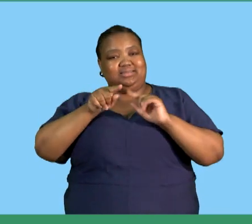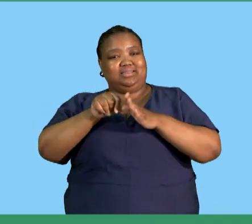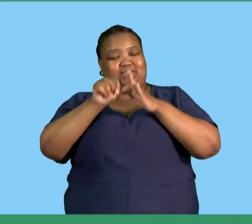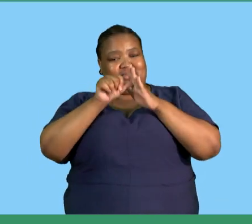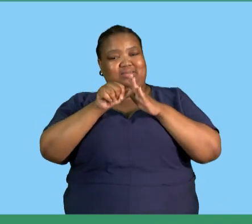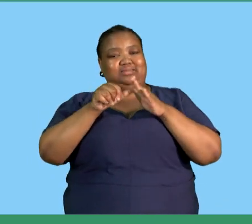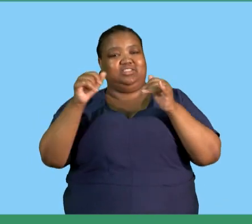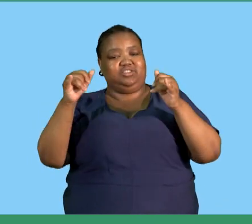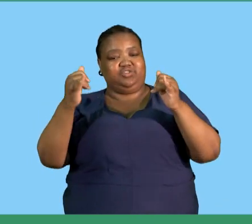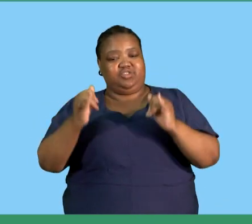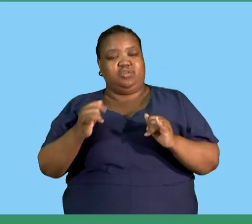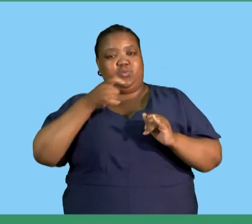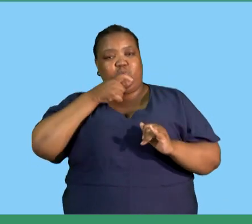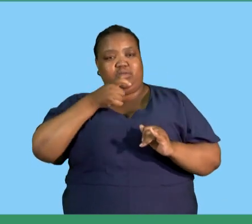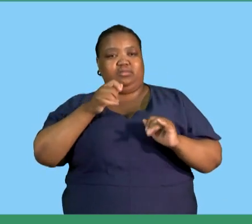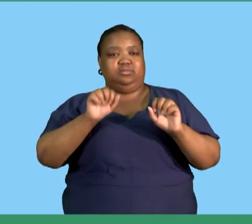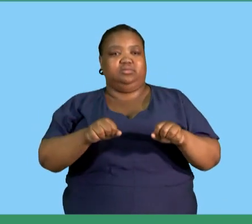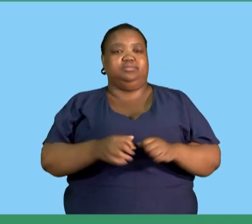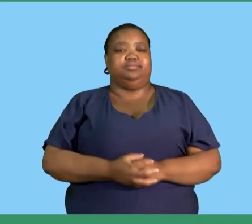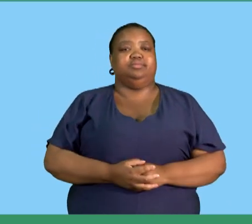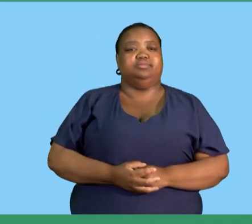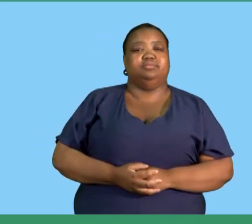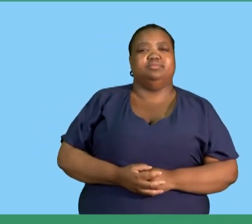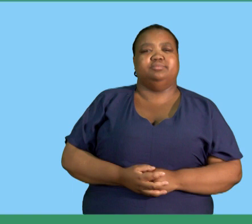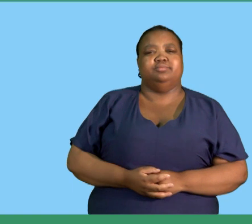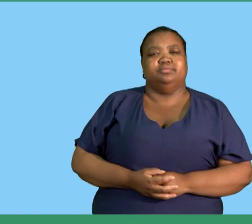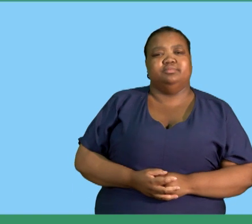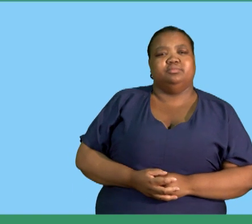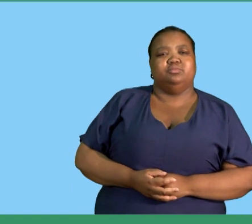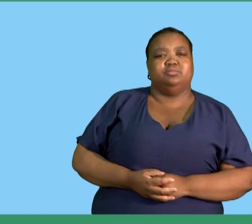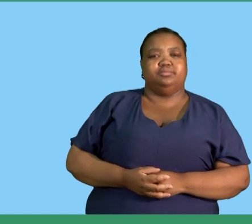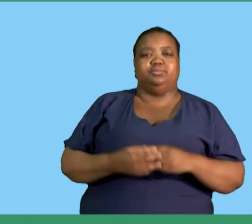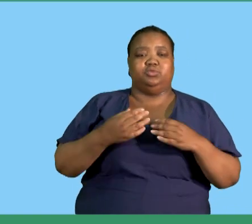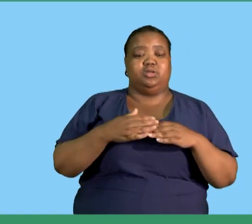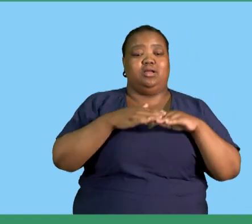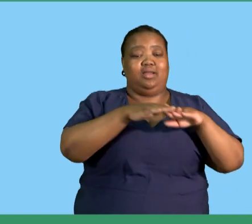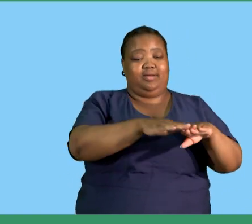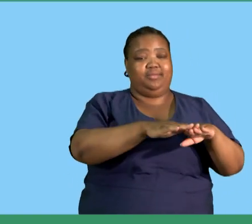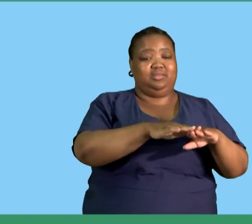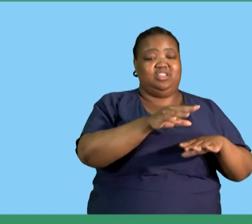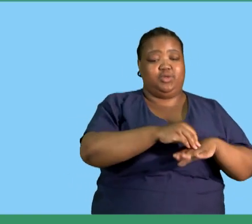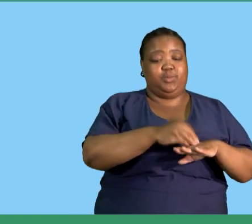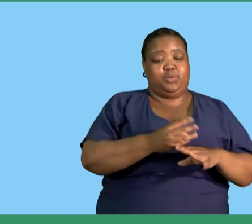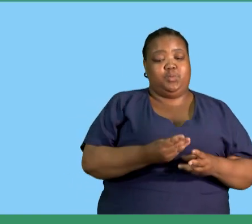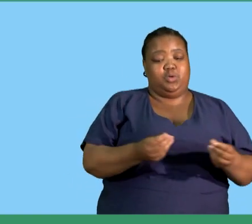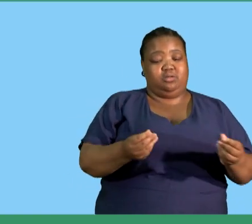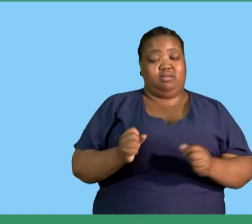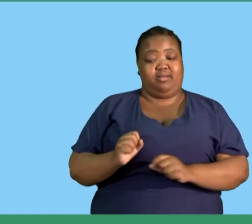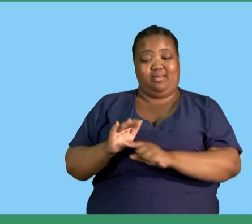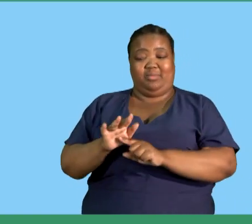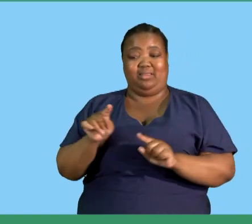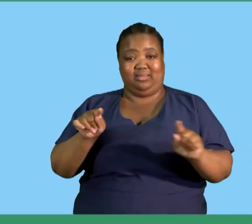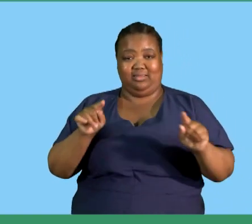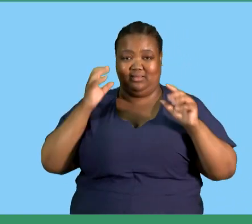identify, look for the keywords. Right. Do not confuse the application. Do not confuse the application of